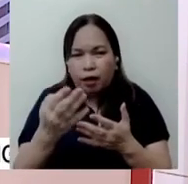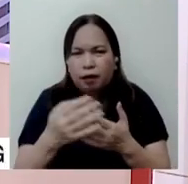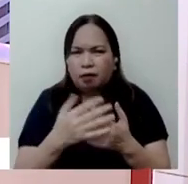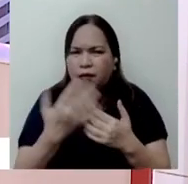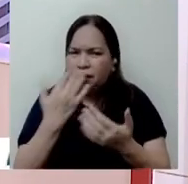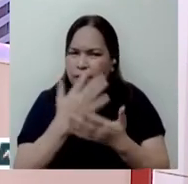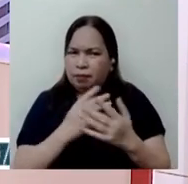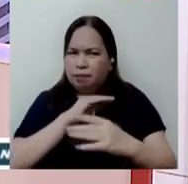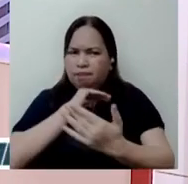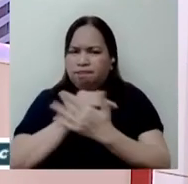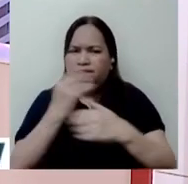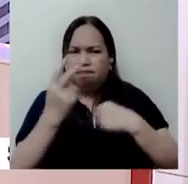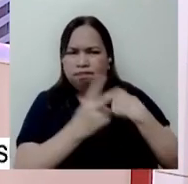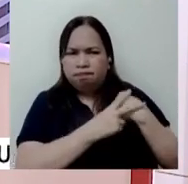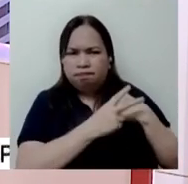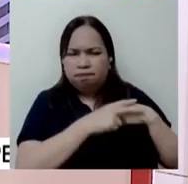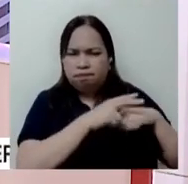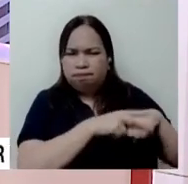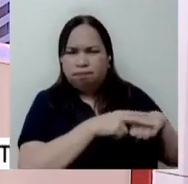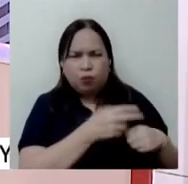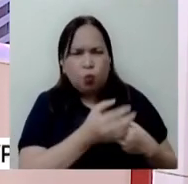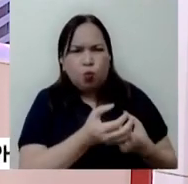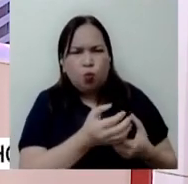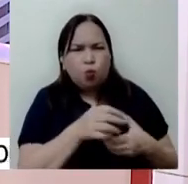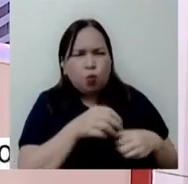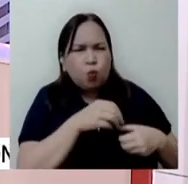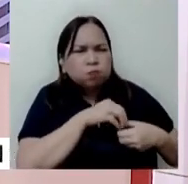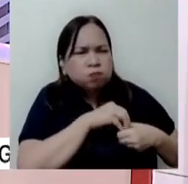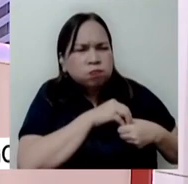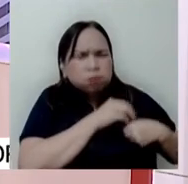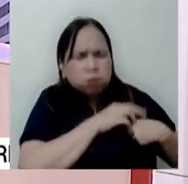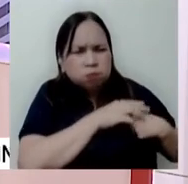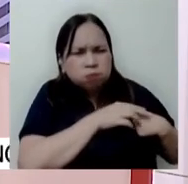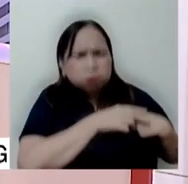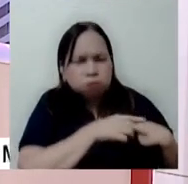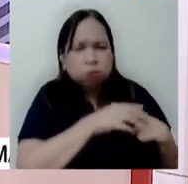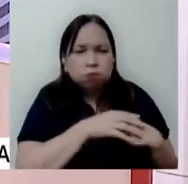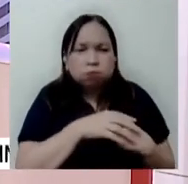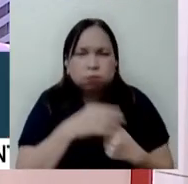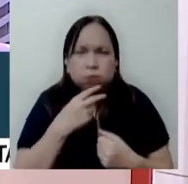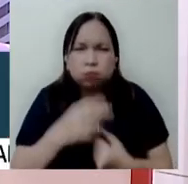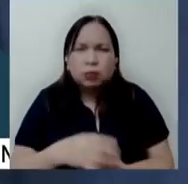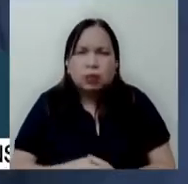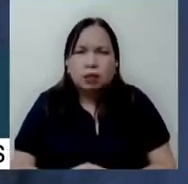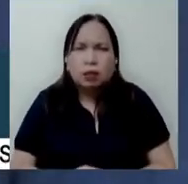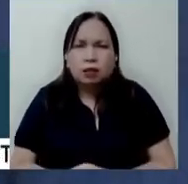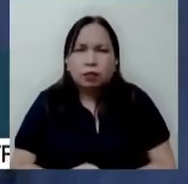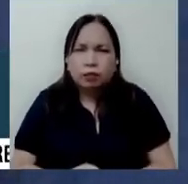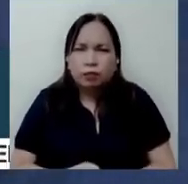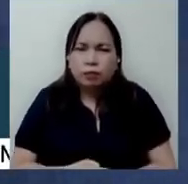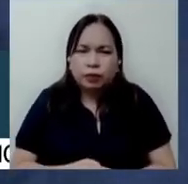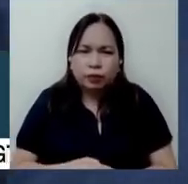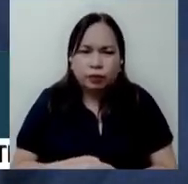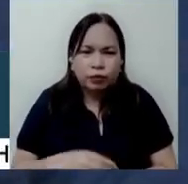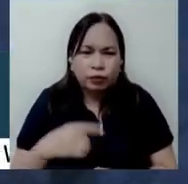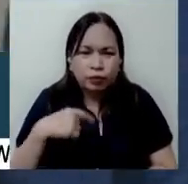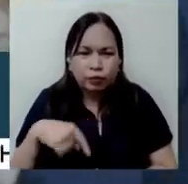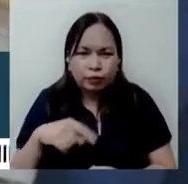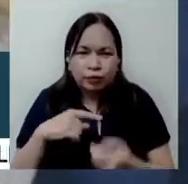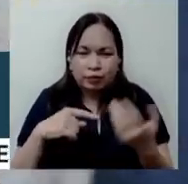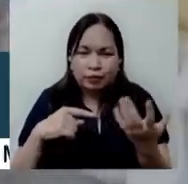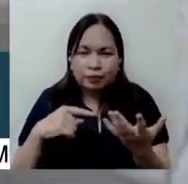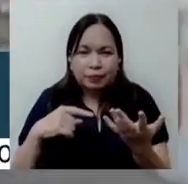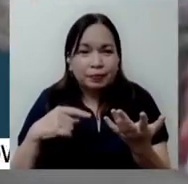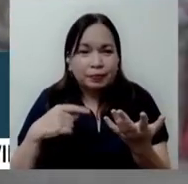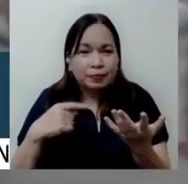own Jervis Manahan. He joins us on the line. Jervis, what more can you tell us? Yes, Carmina, several congressmen